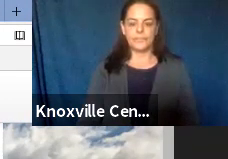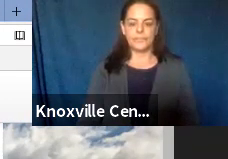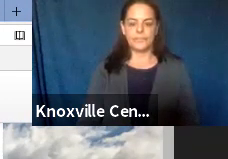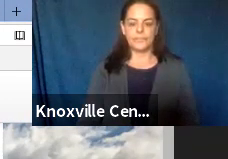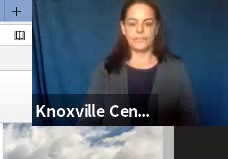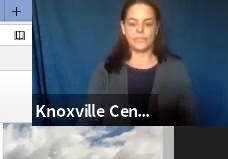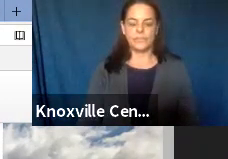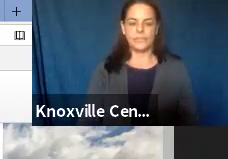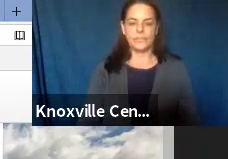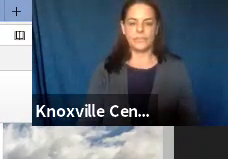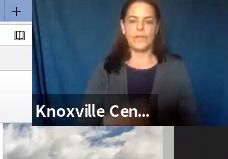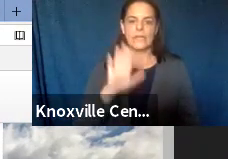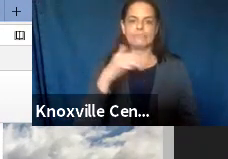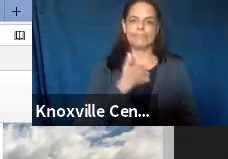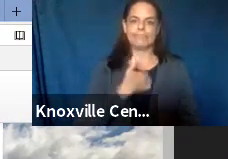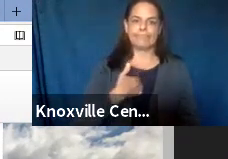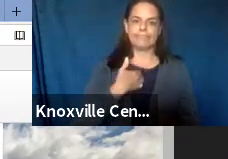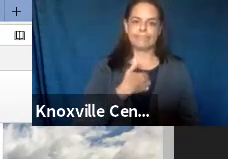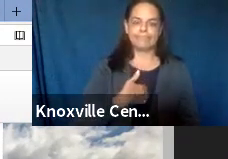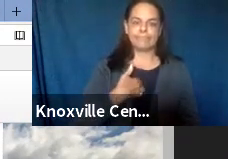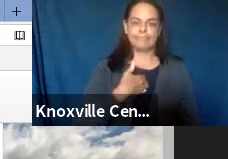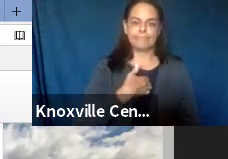Sorry. I apologize.